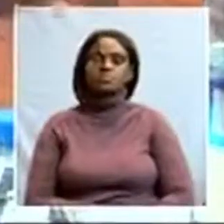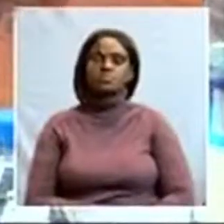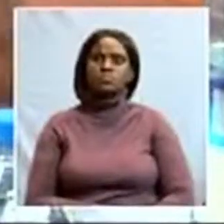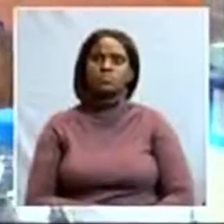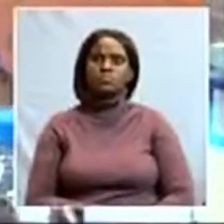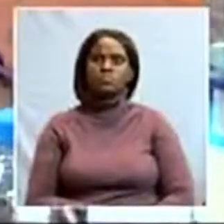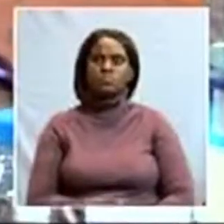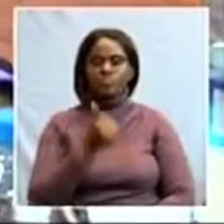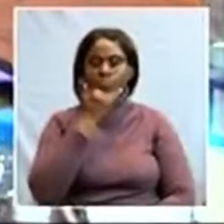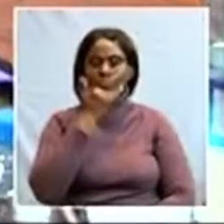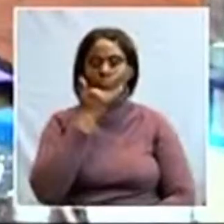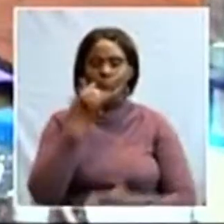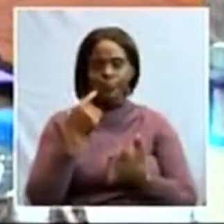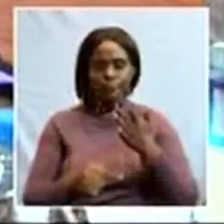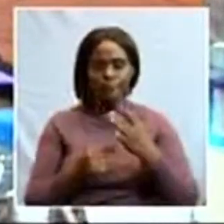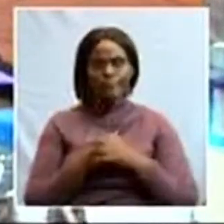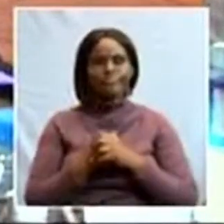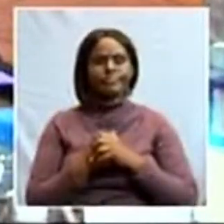Cause of query.